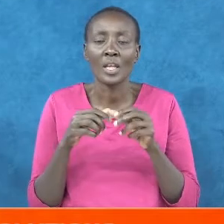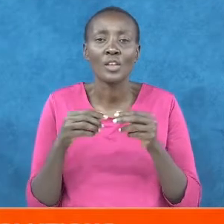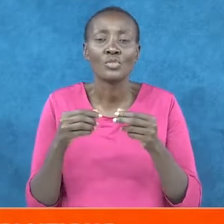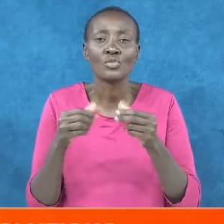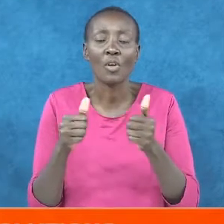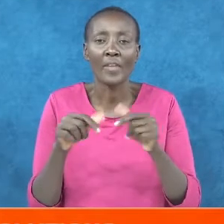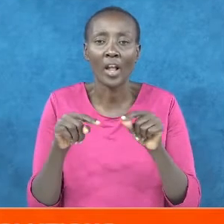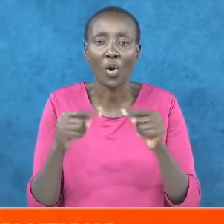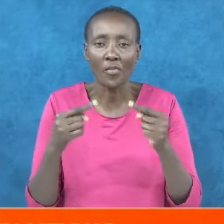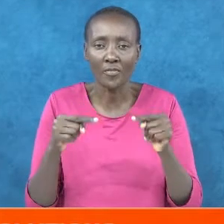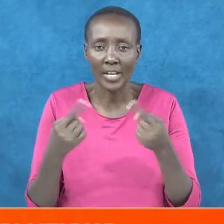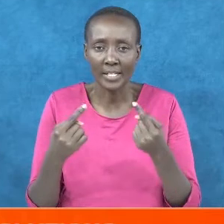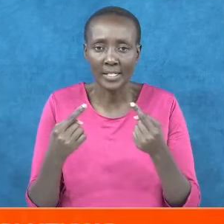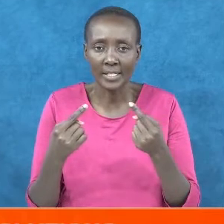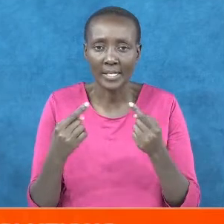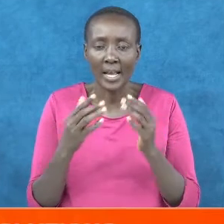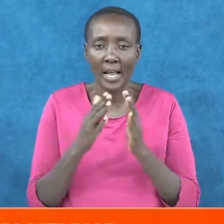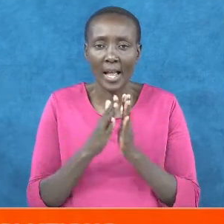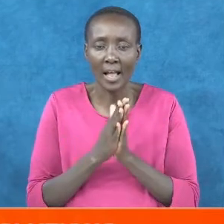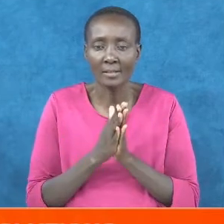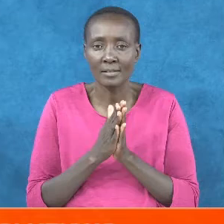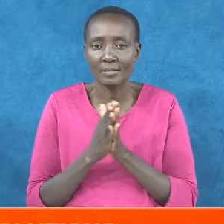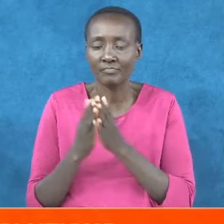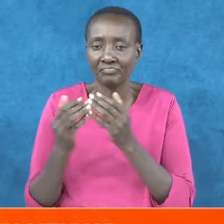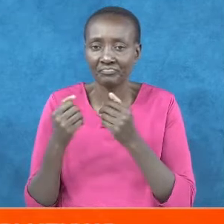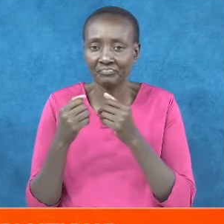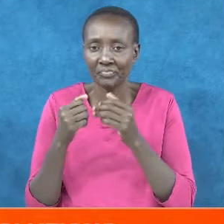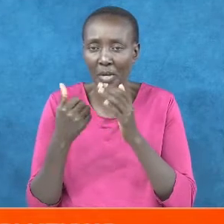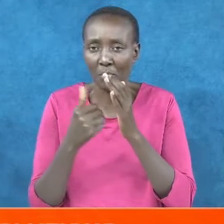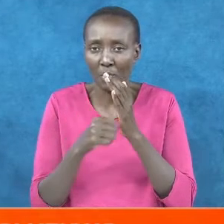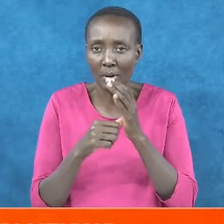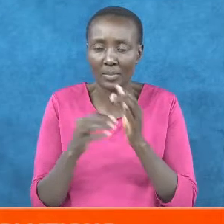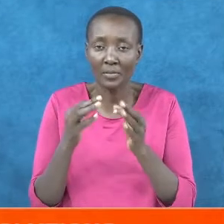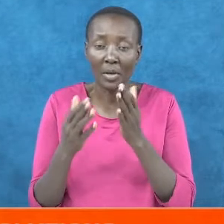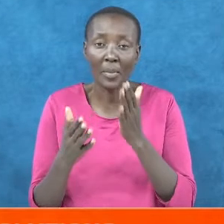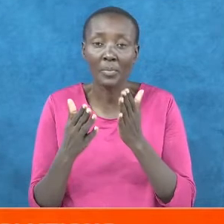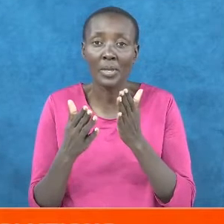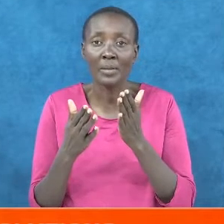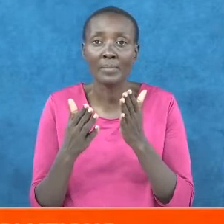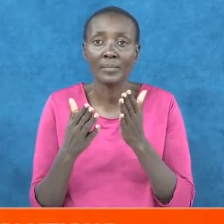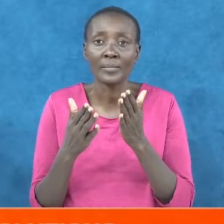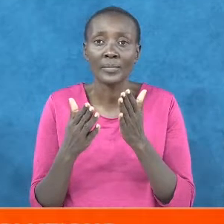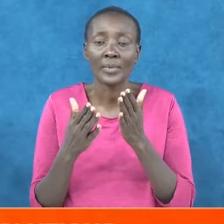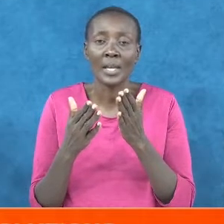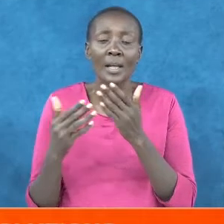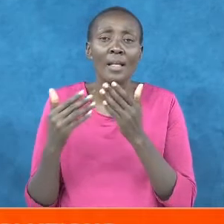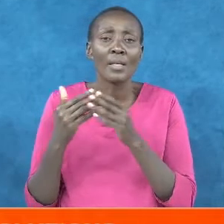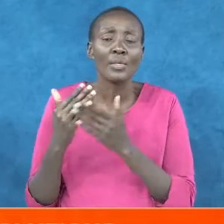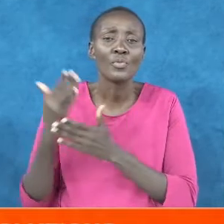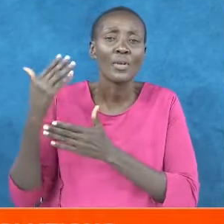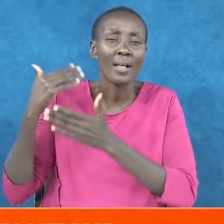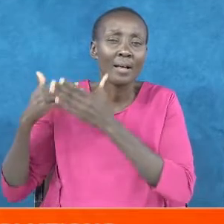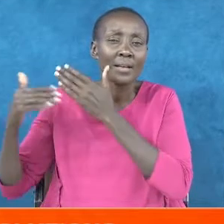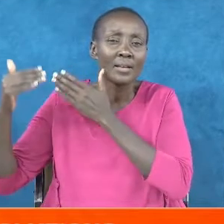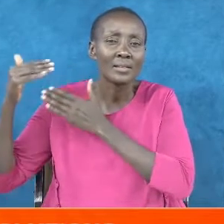resolving conflicts and disputes. So let's just, if we can take a look at how historically,